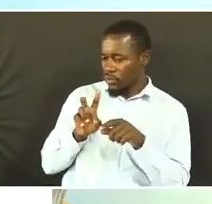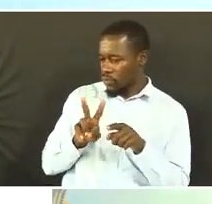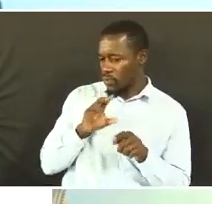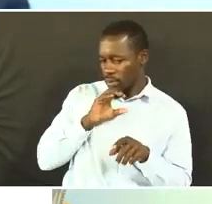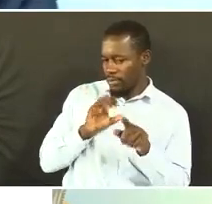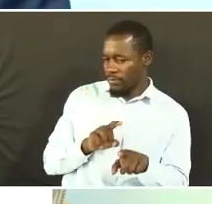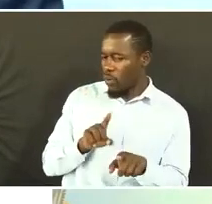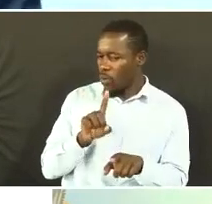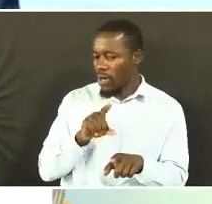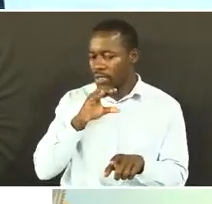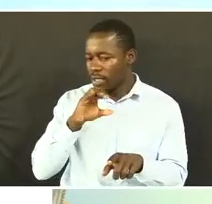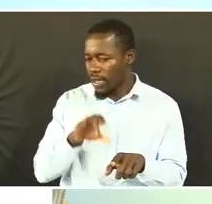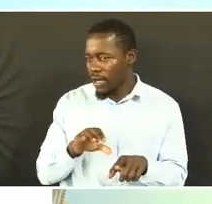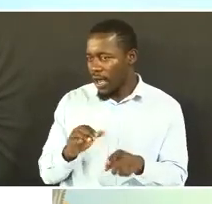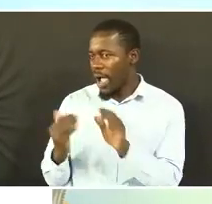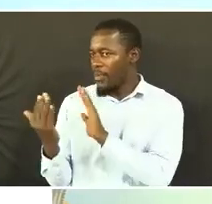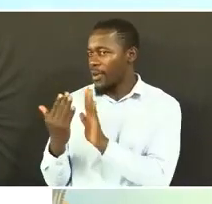T-bills.